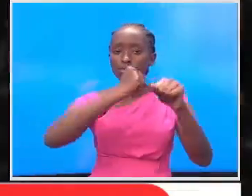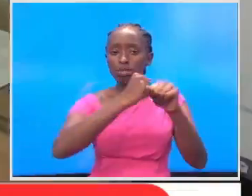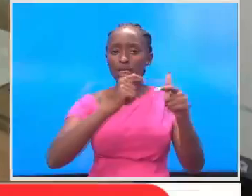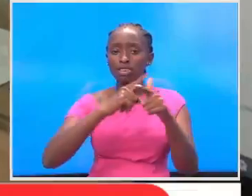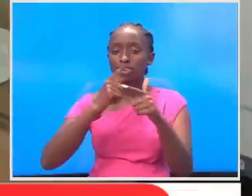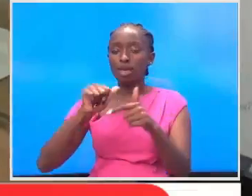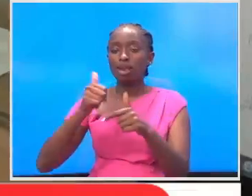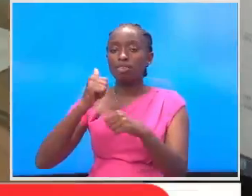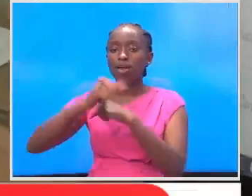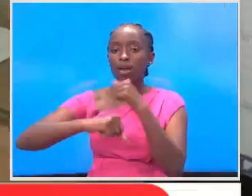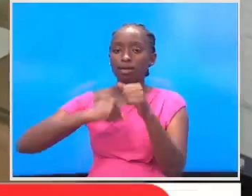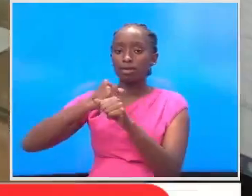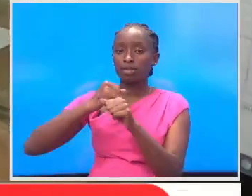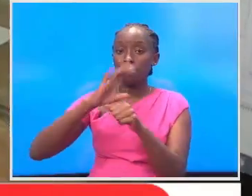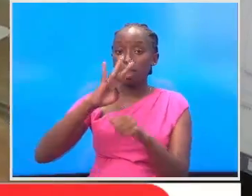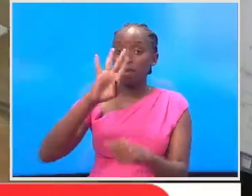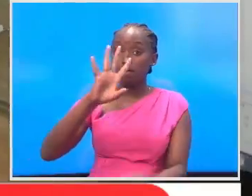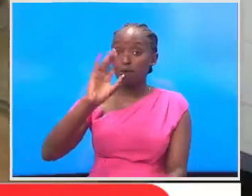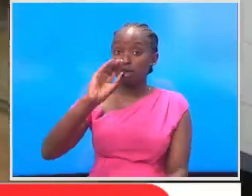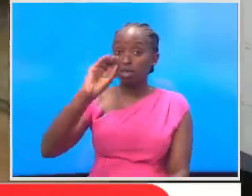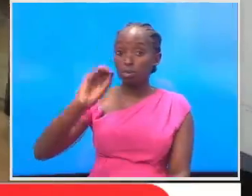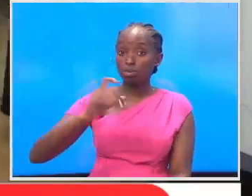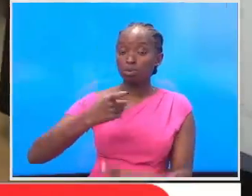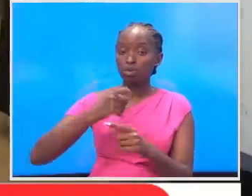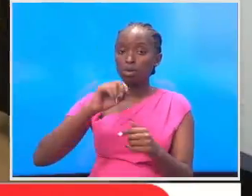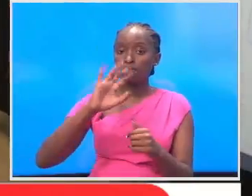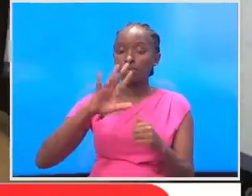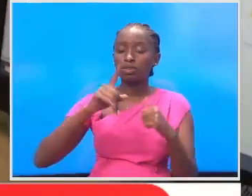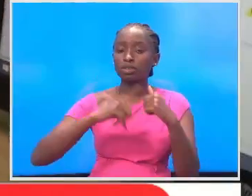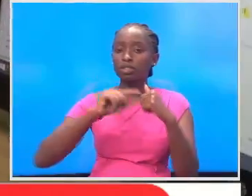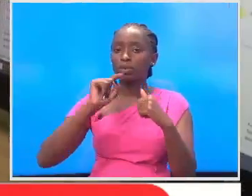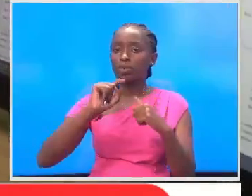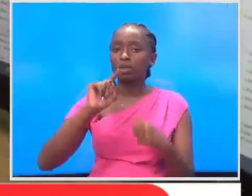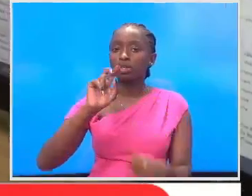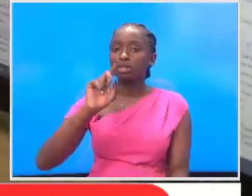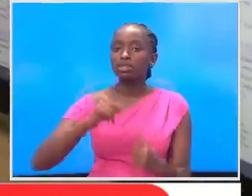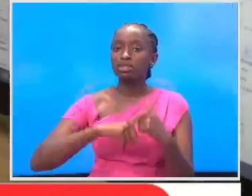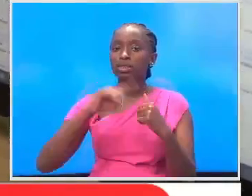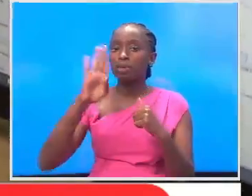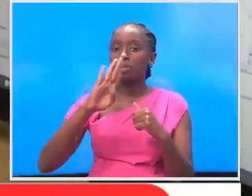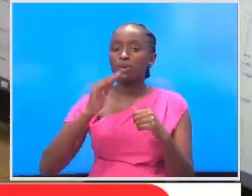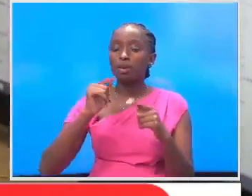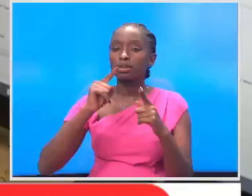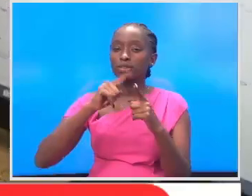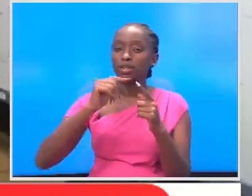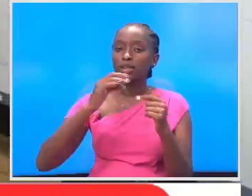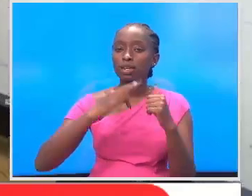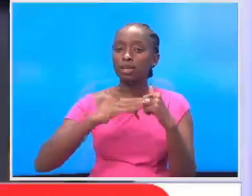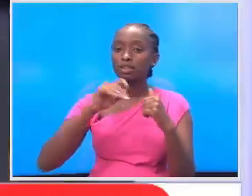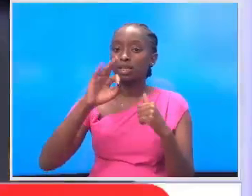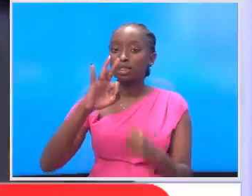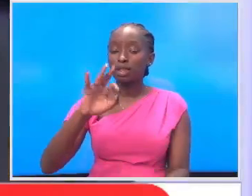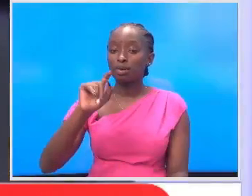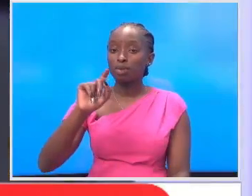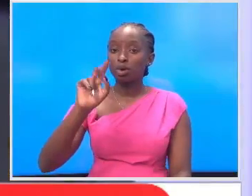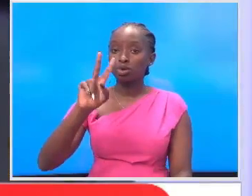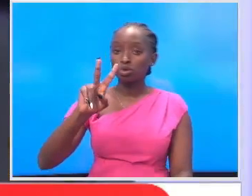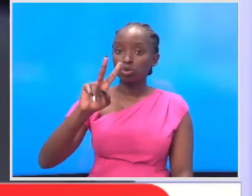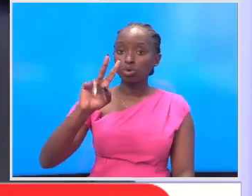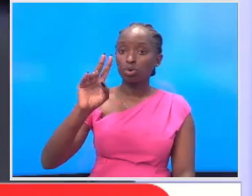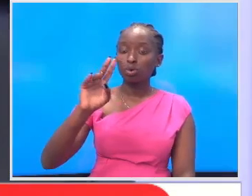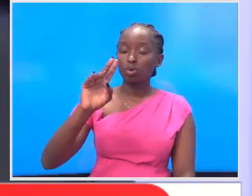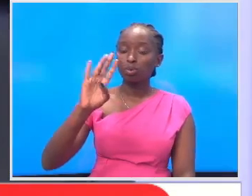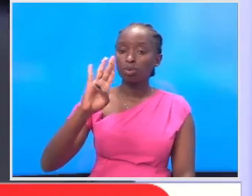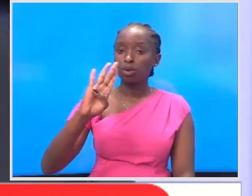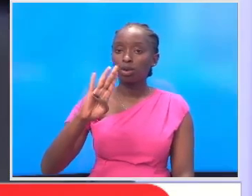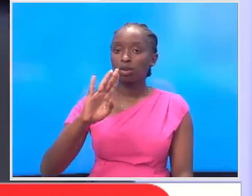by 47% from 56.6 billion last year to 83.2 billion shillings. It was important for us